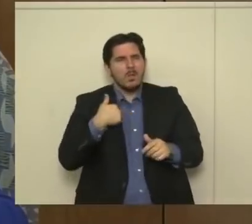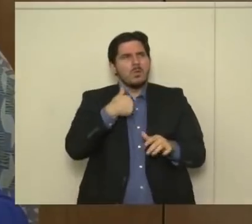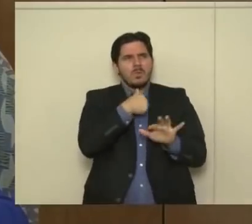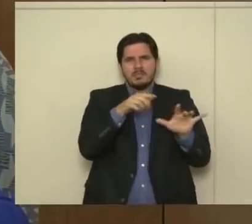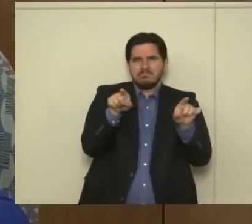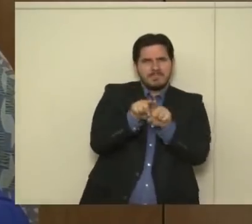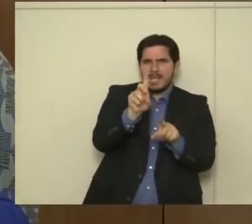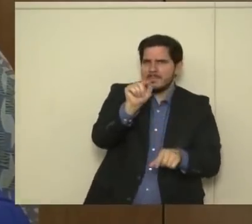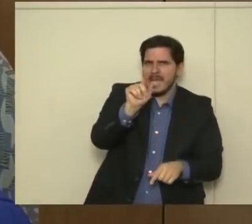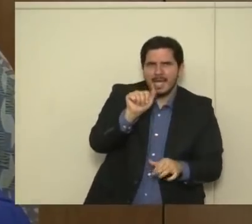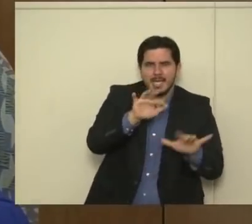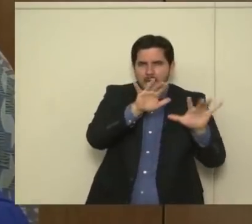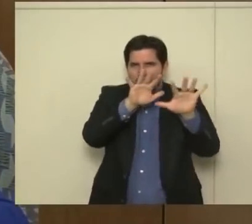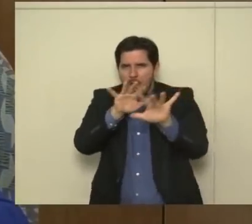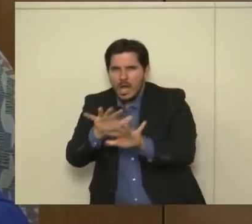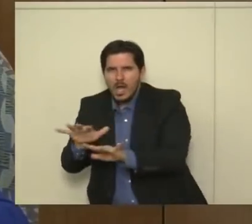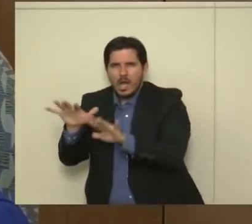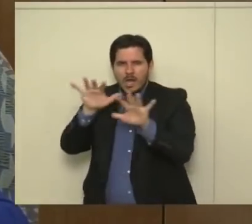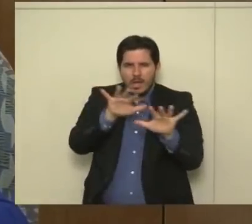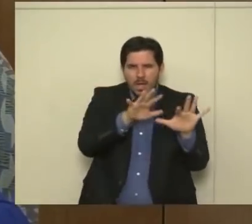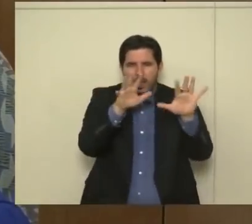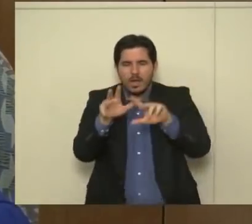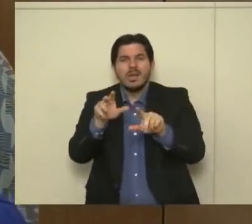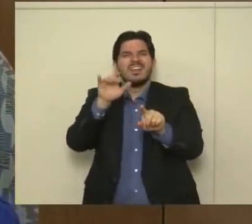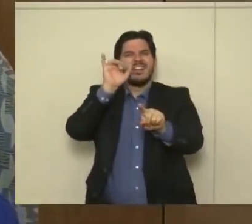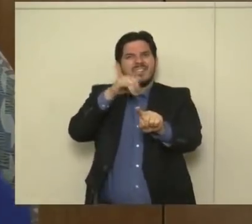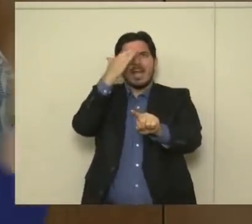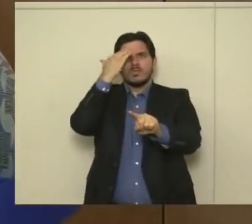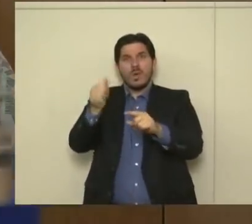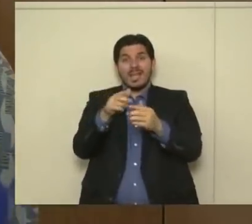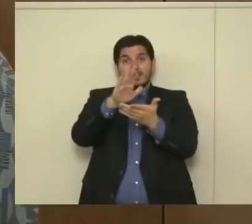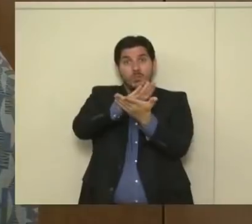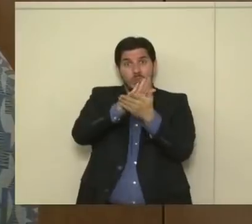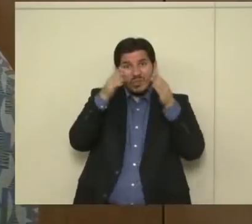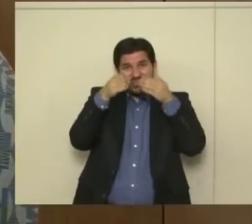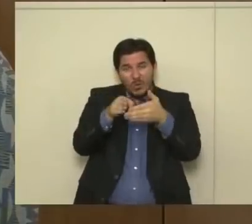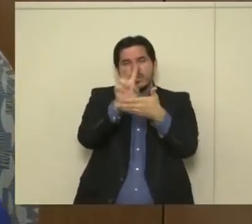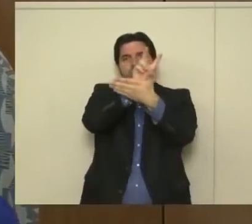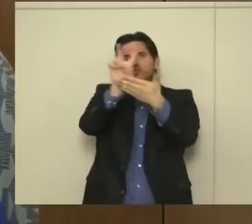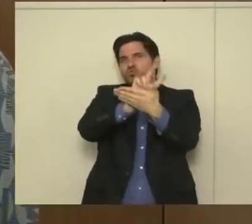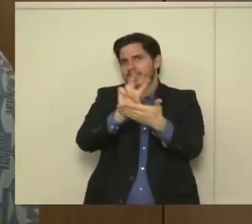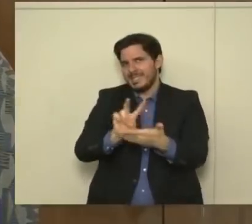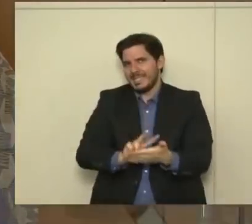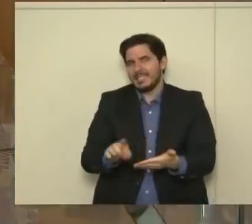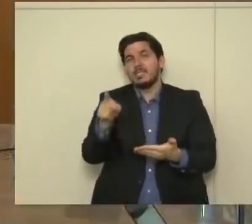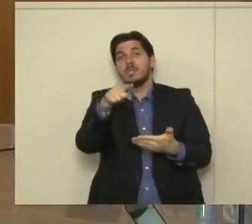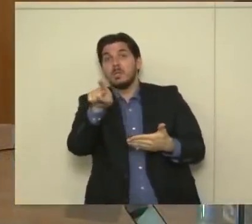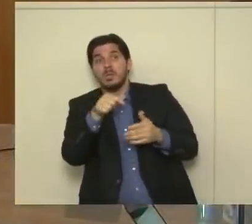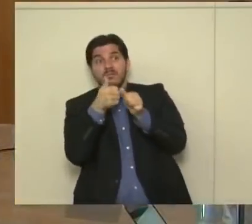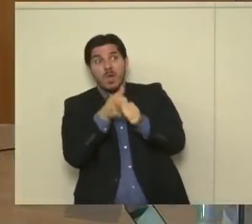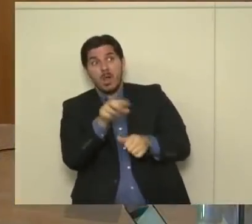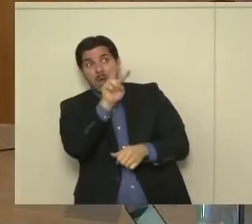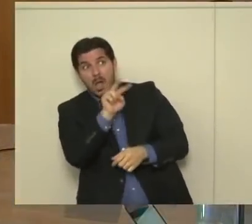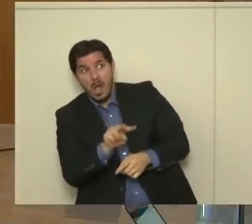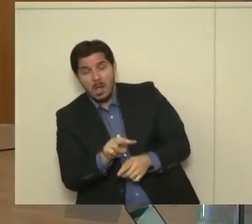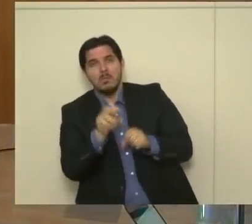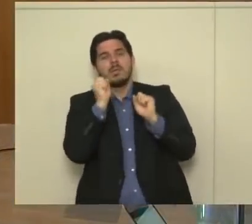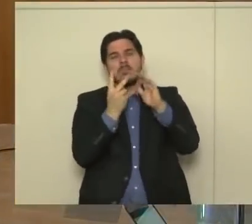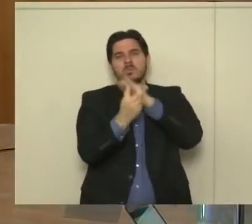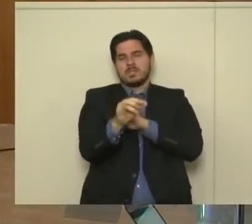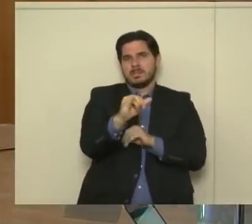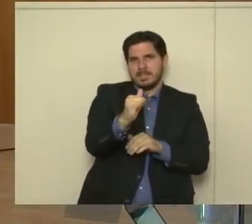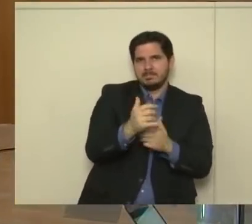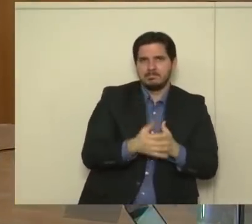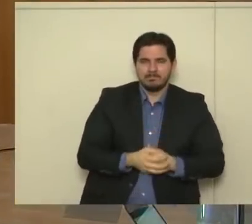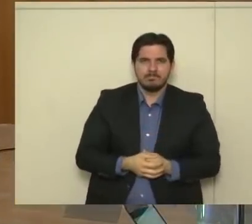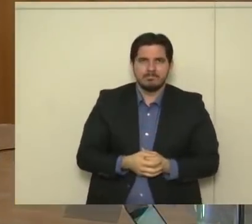why they're going to look at the schools in particular over 2 week periods of time. Secretary Stewart, anything you want to add? Well, thank you, Governor, but I